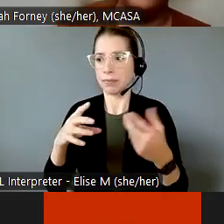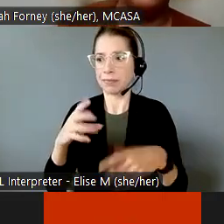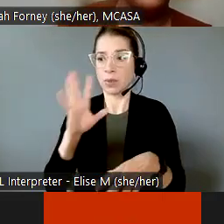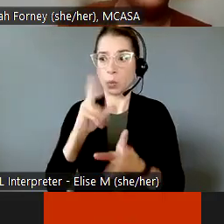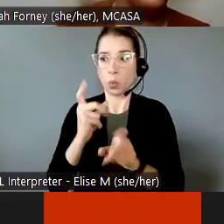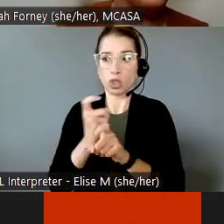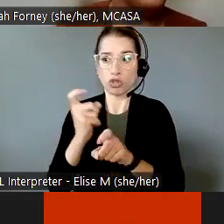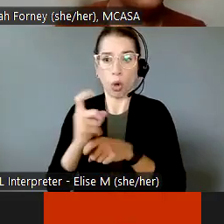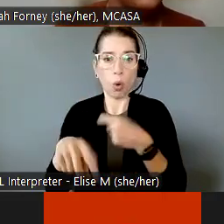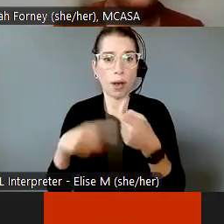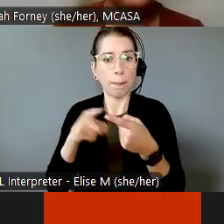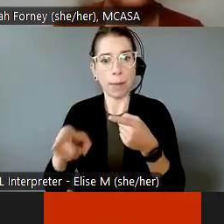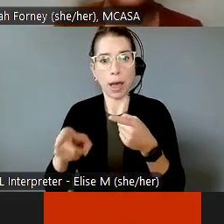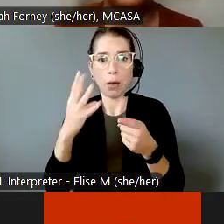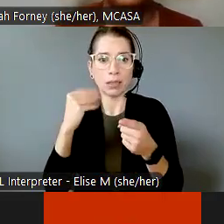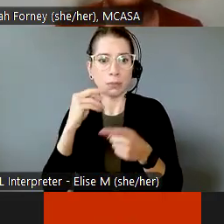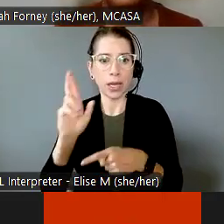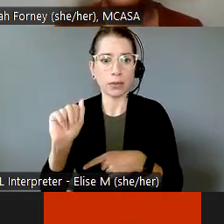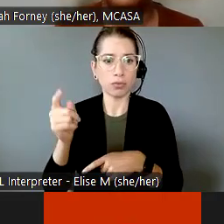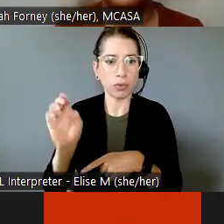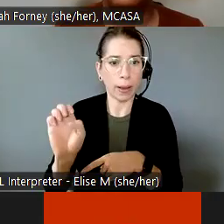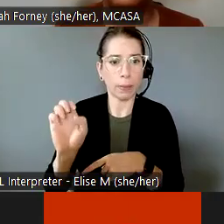being raped or sexually assaulted.